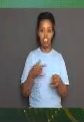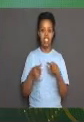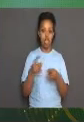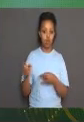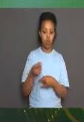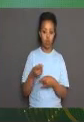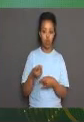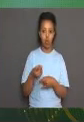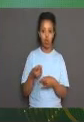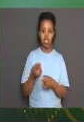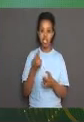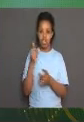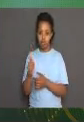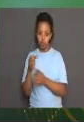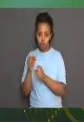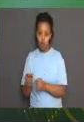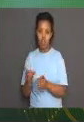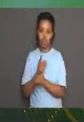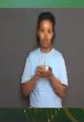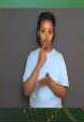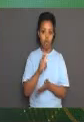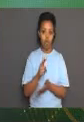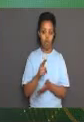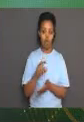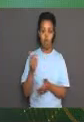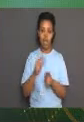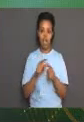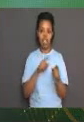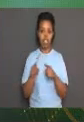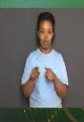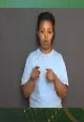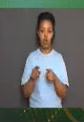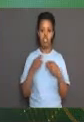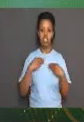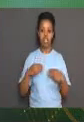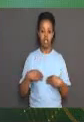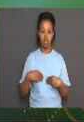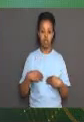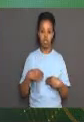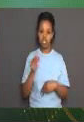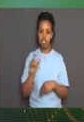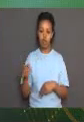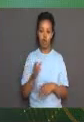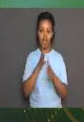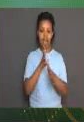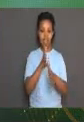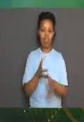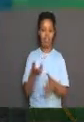independently. In other words, the structures do not come from a common